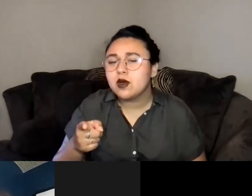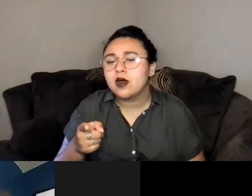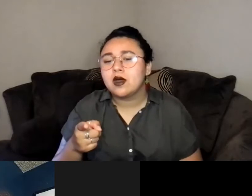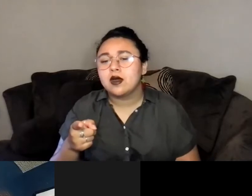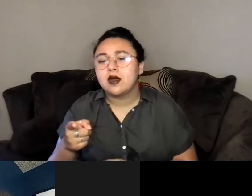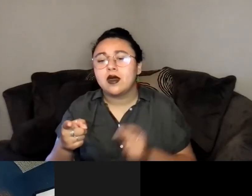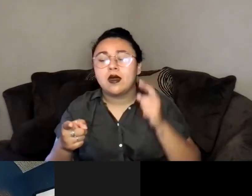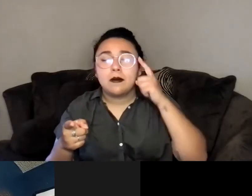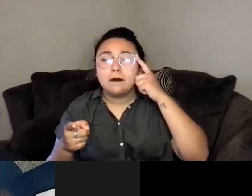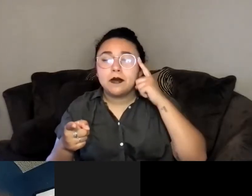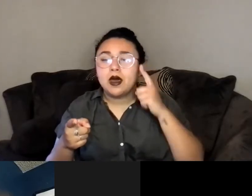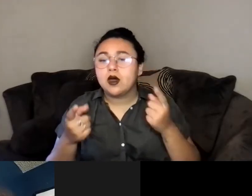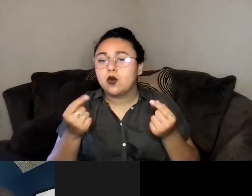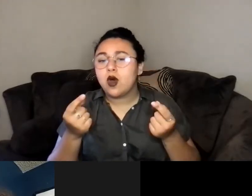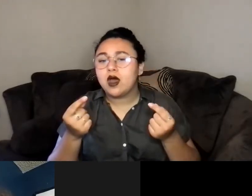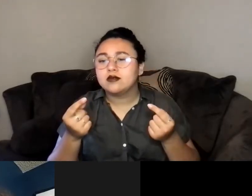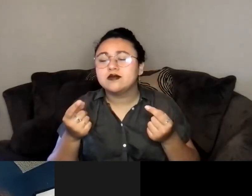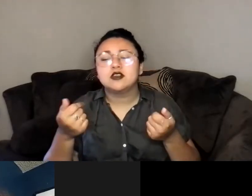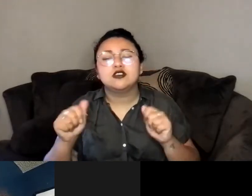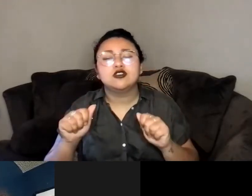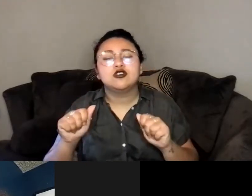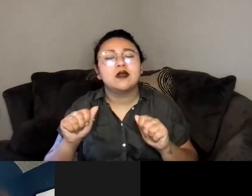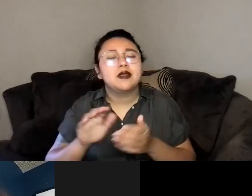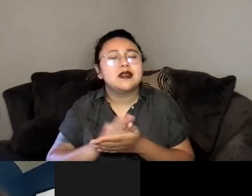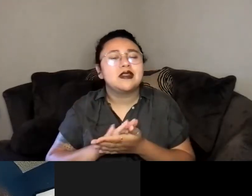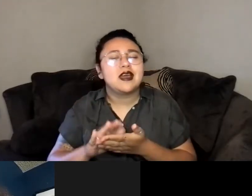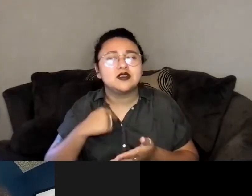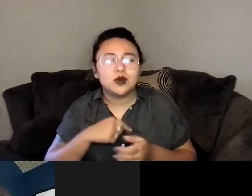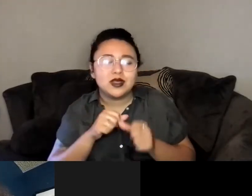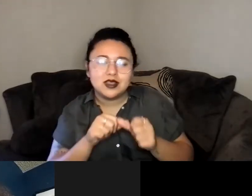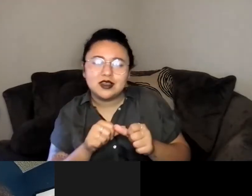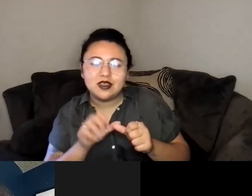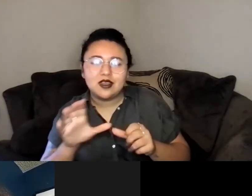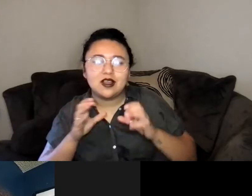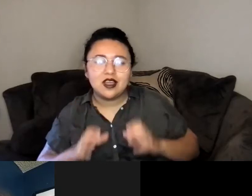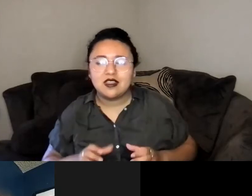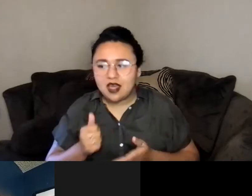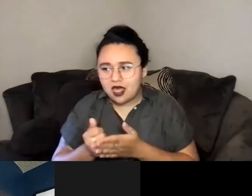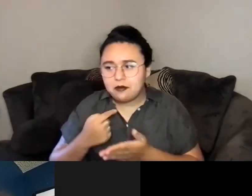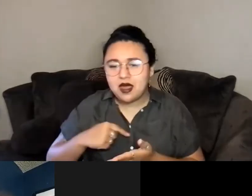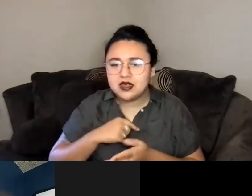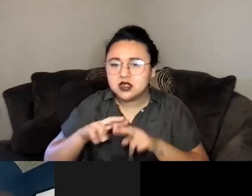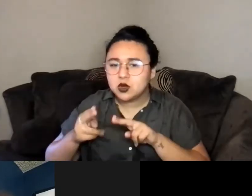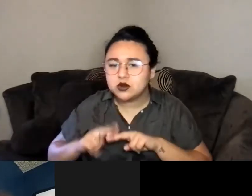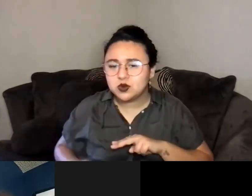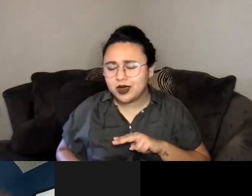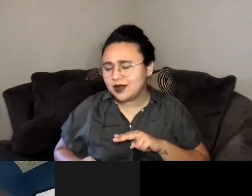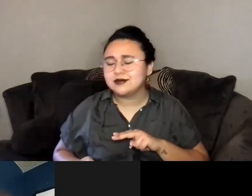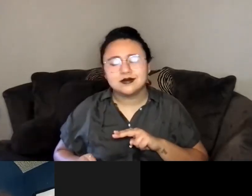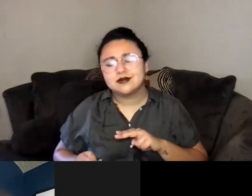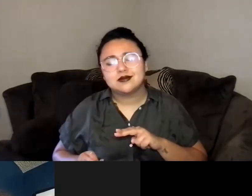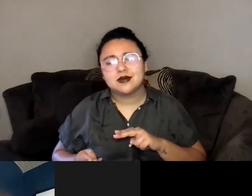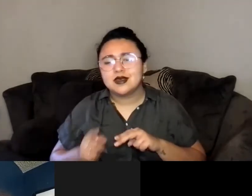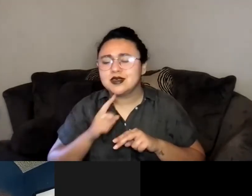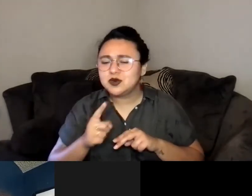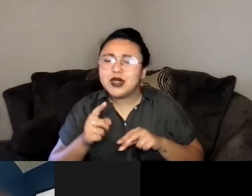enough for us so we will continue to be their clients so that they can help us lose weight, right? Mm-hmm. And so it's insidious.